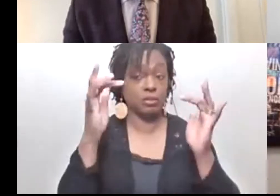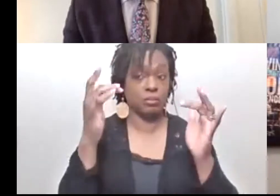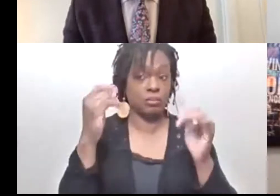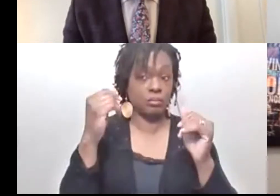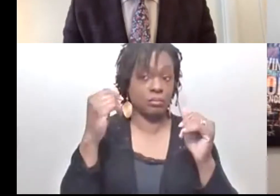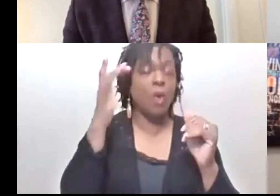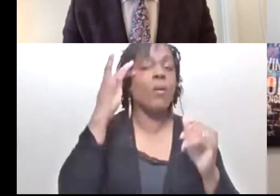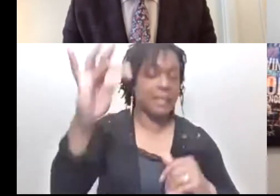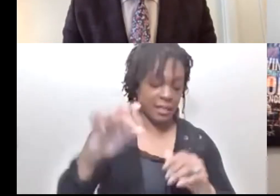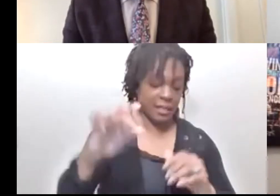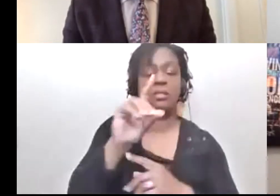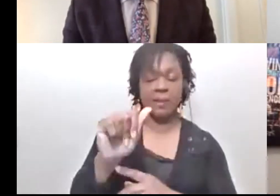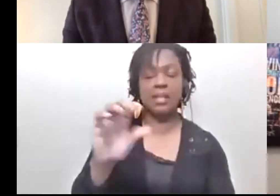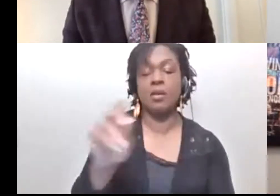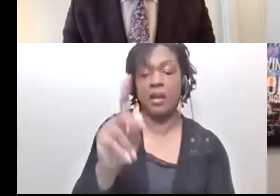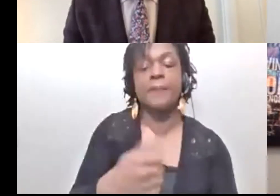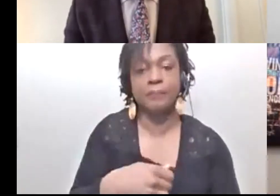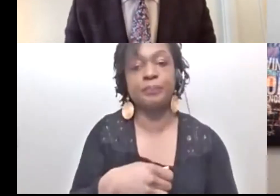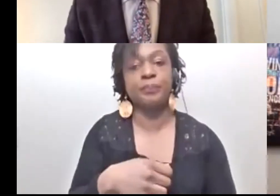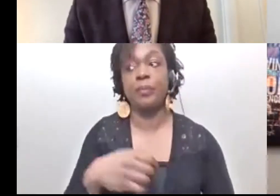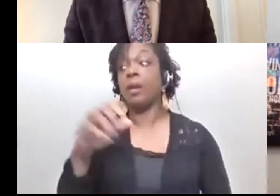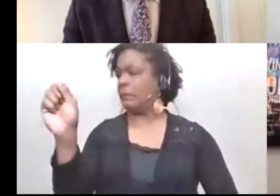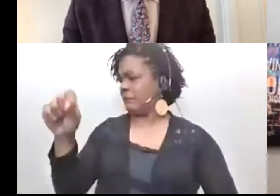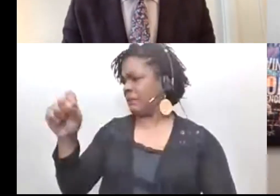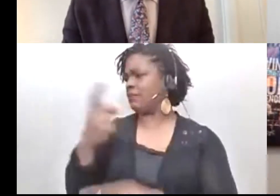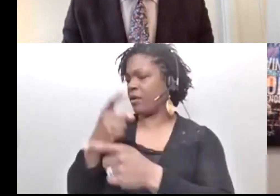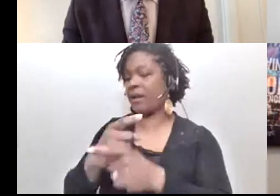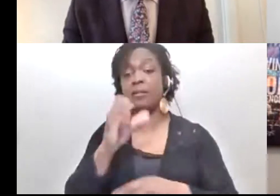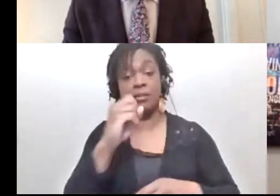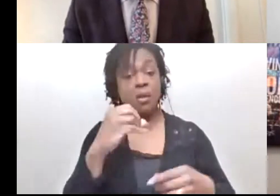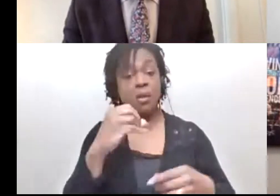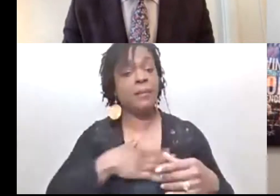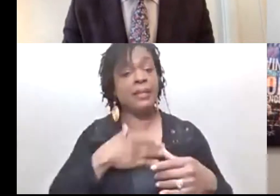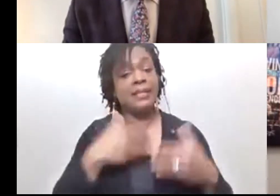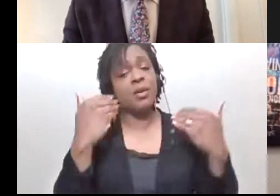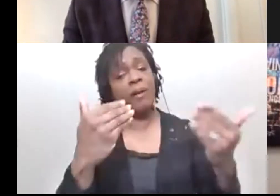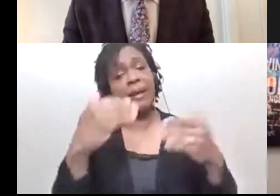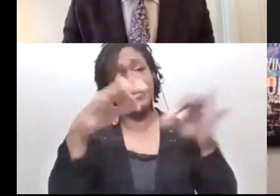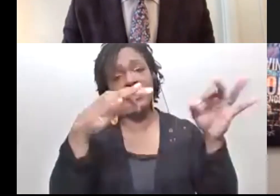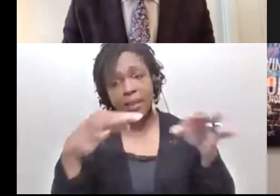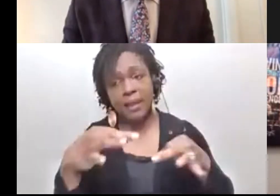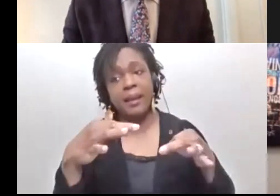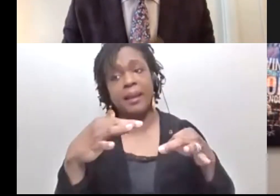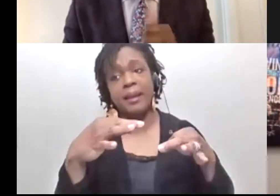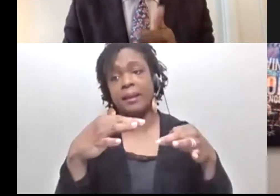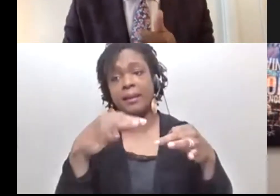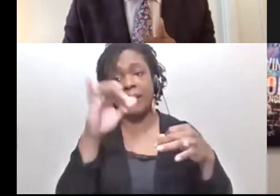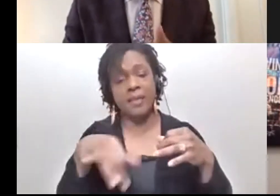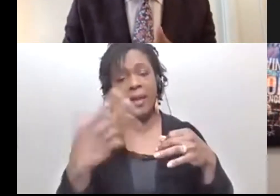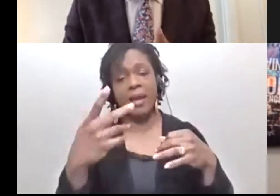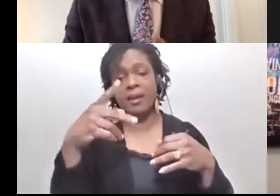ma'am. Okay. So go ahead and give the group an overview of what that